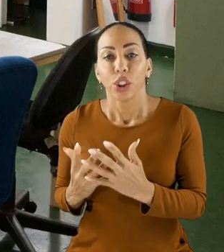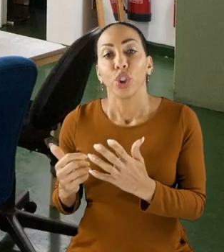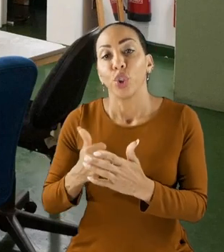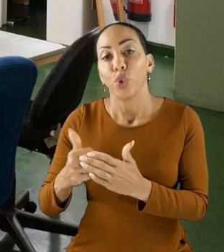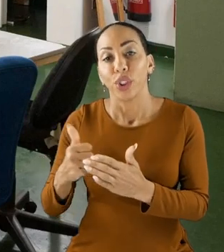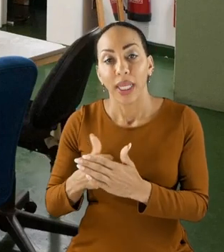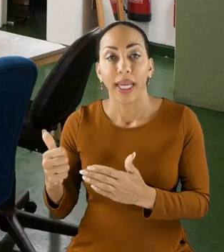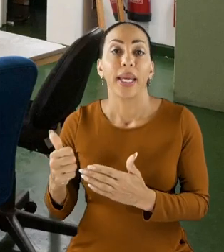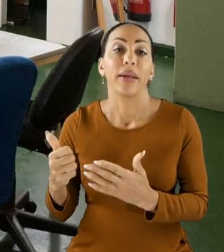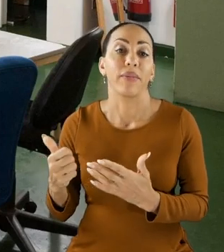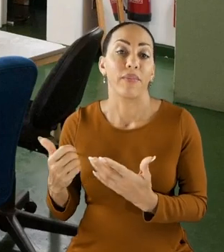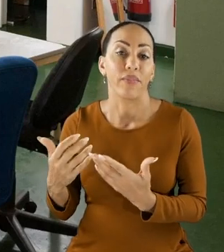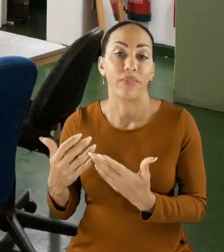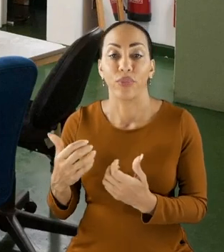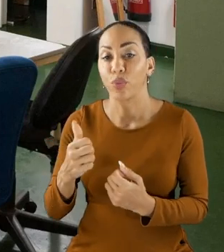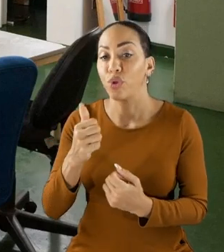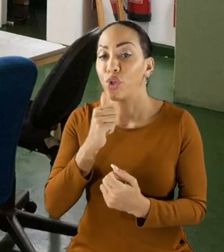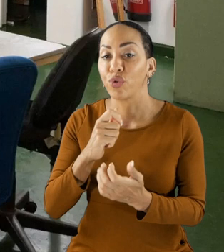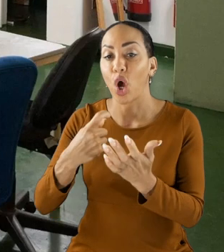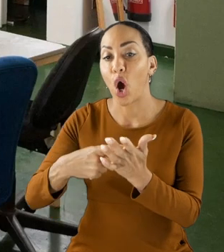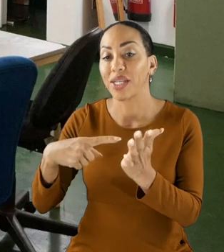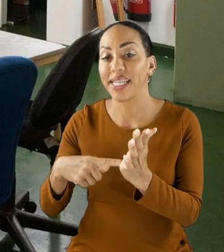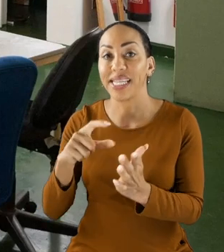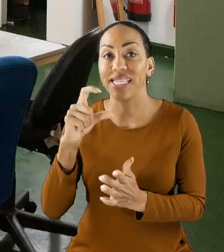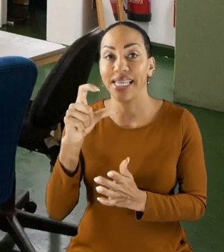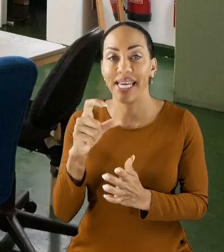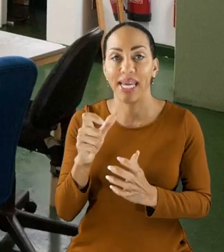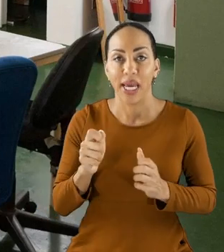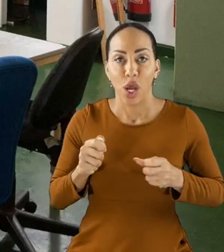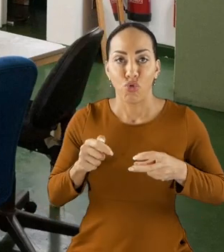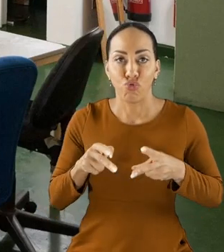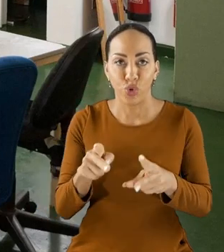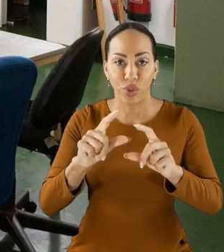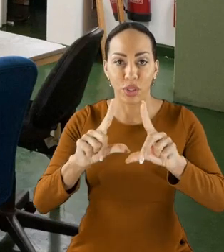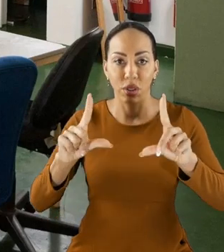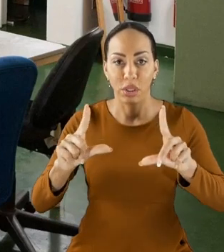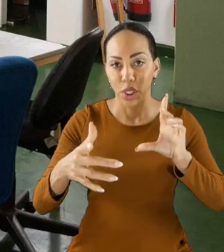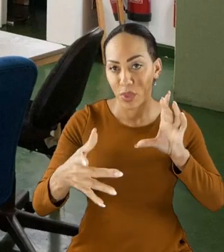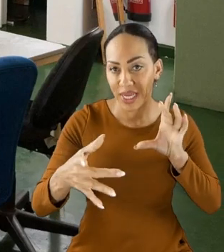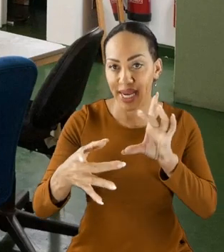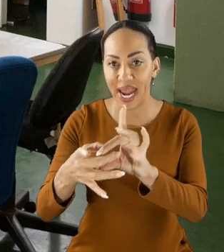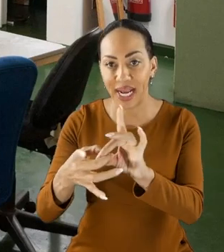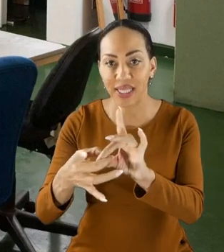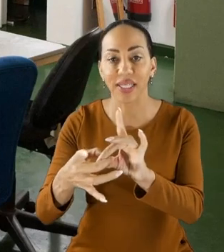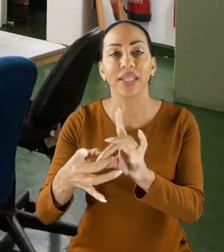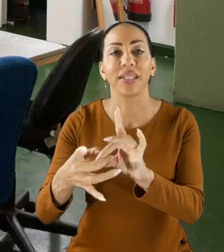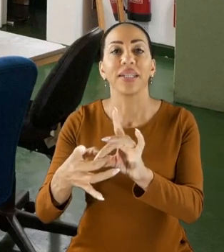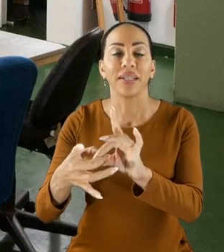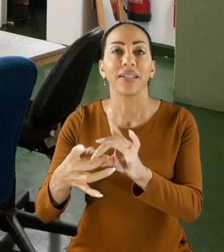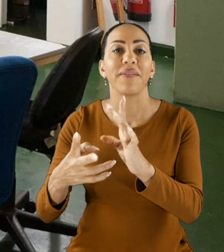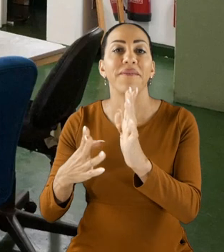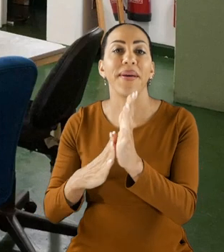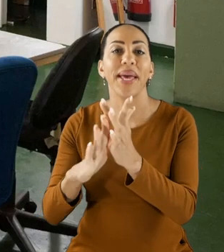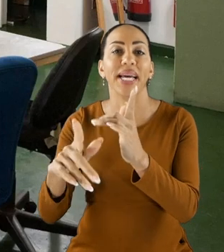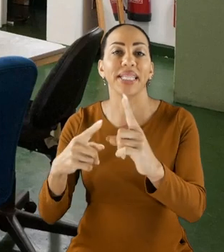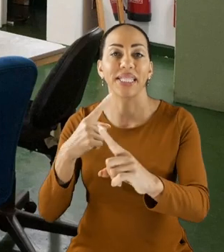some hiccups with green screens and so on and so on. But normally we would do it through this web RTC route, and you can connect straight into